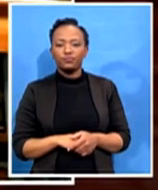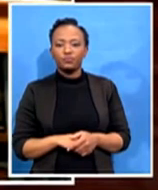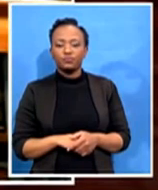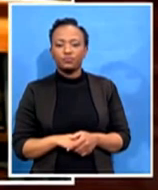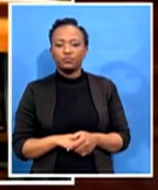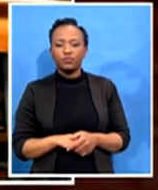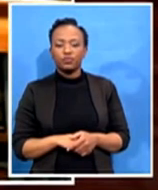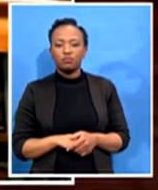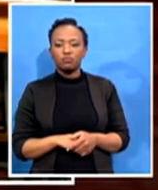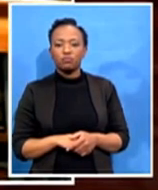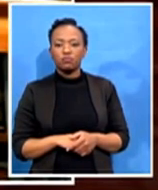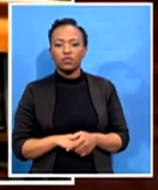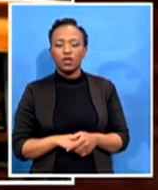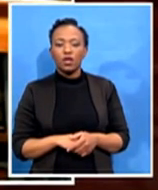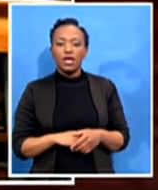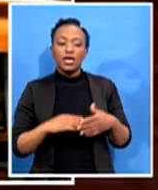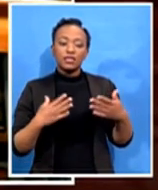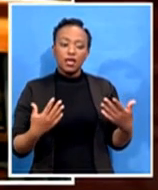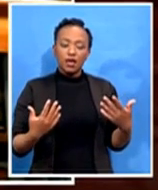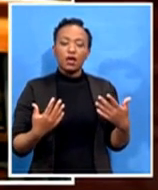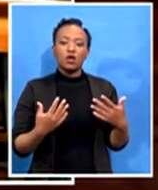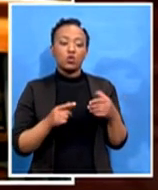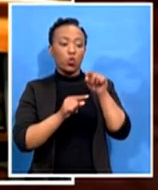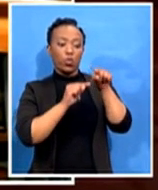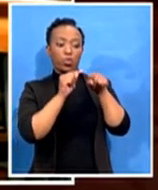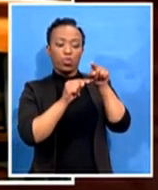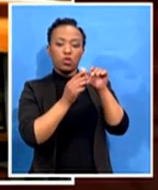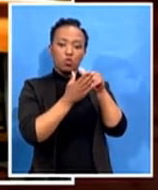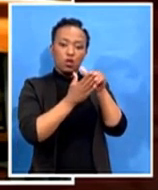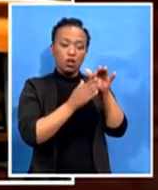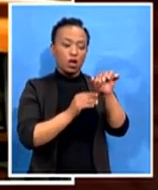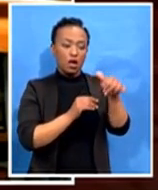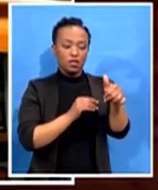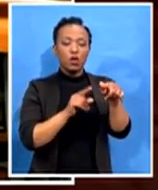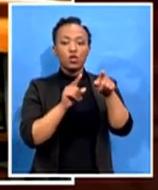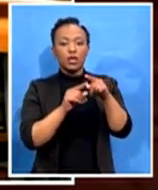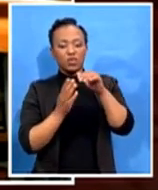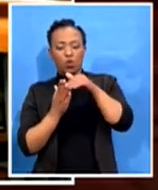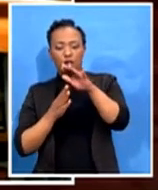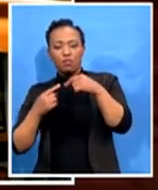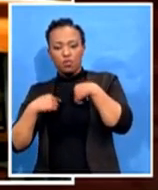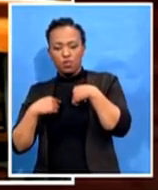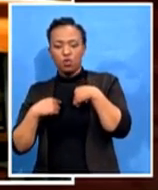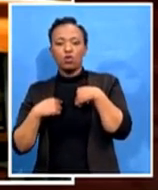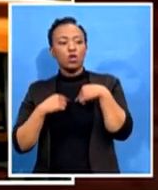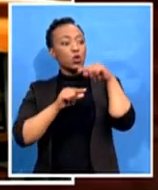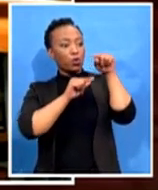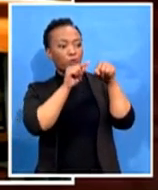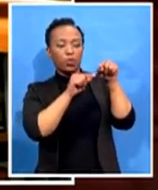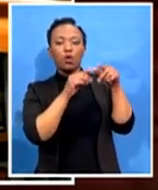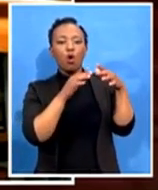It's either you get outmaneuvered or you outmaneuver others. So EFF is basically